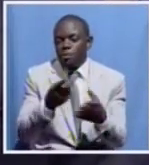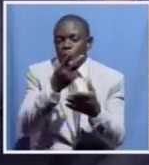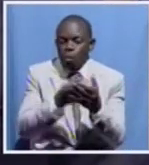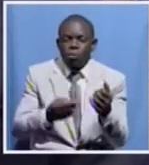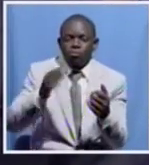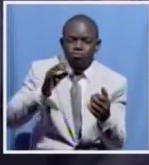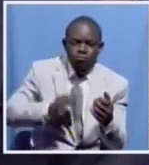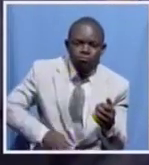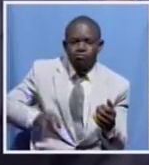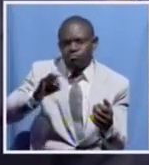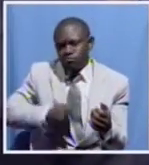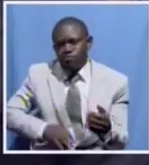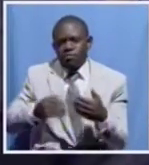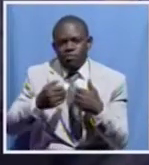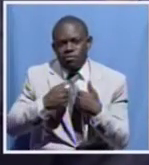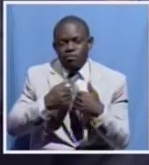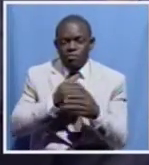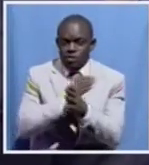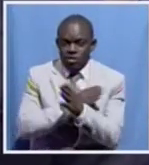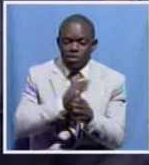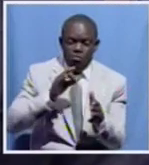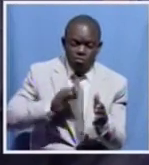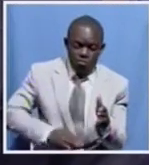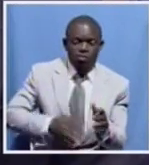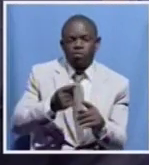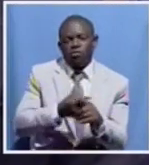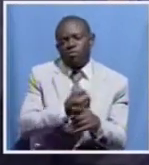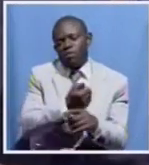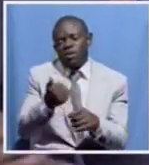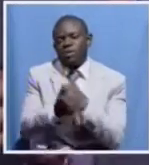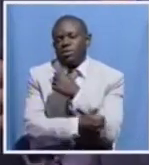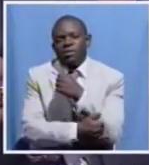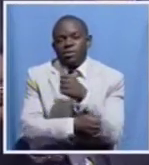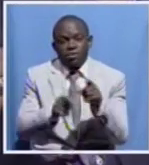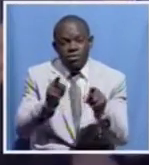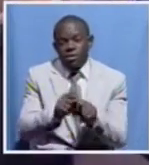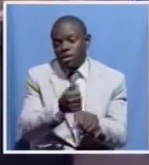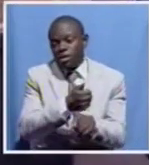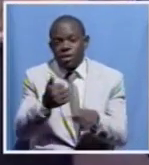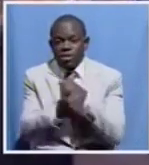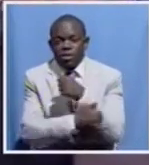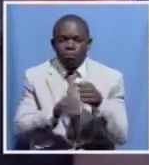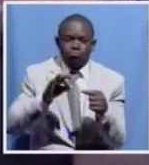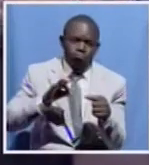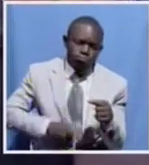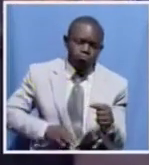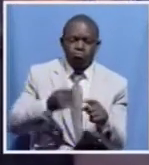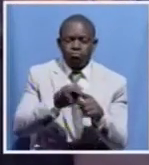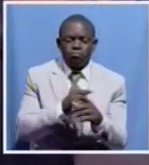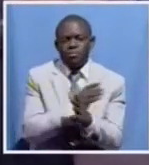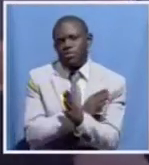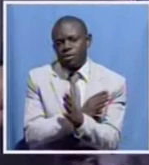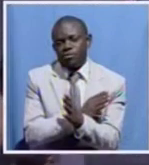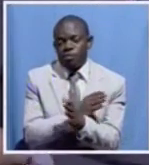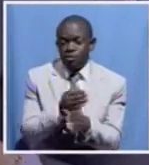we are going there. It's a relationship, and it's work in progress. Sometimes somebody is seen to be a little higher up on the